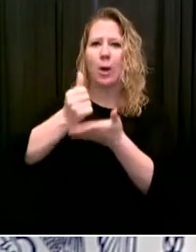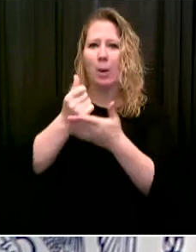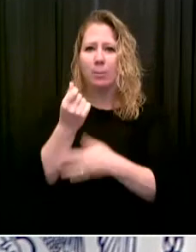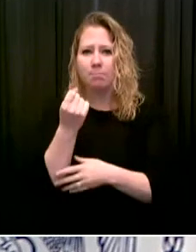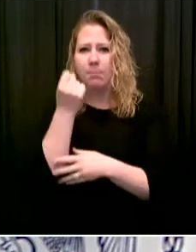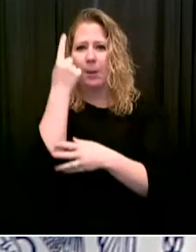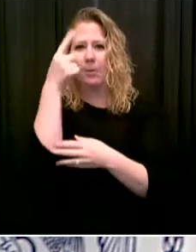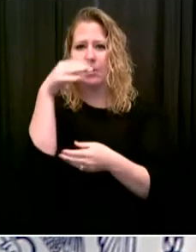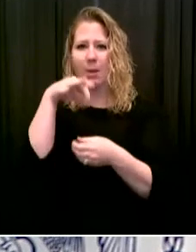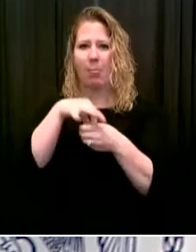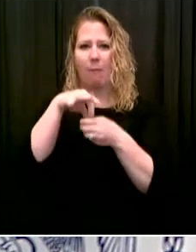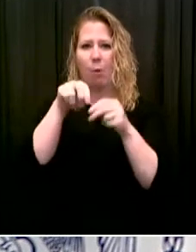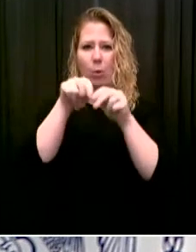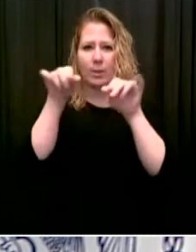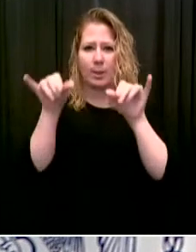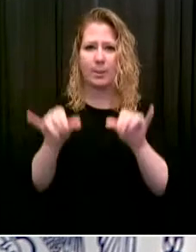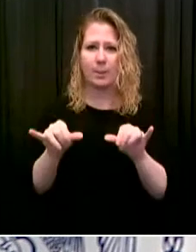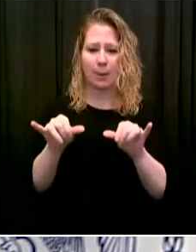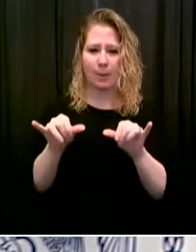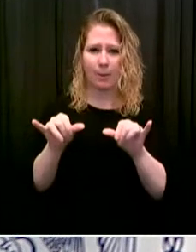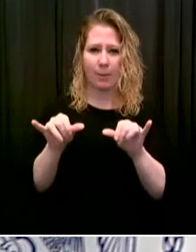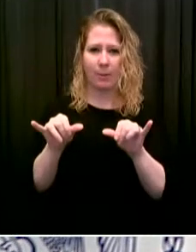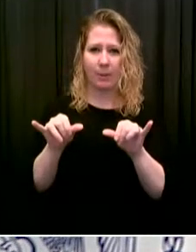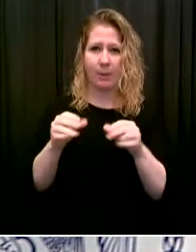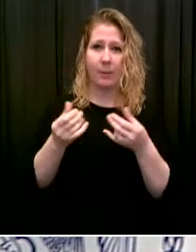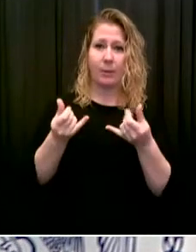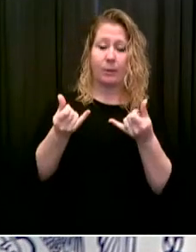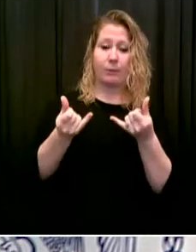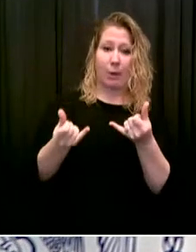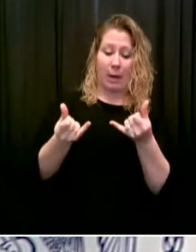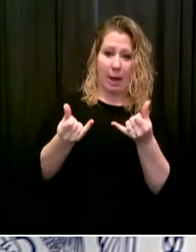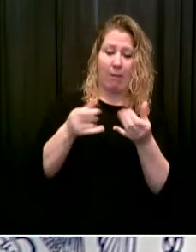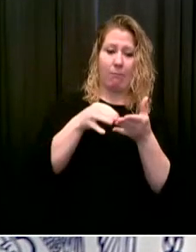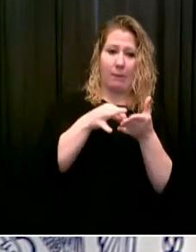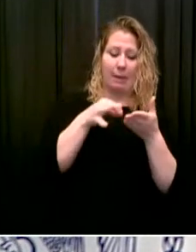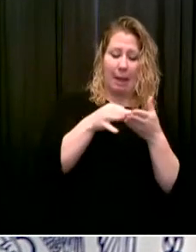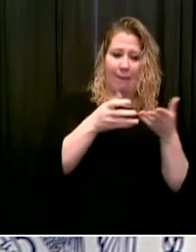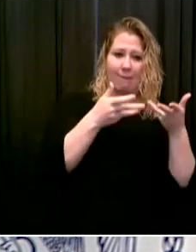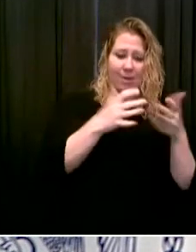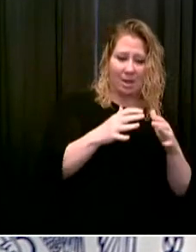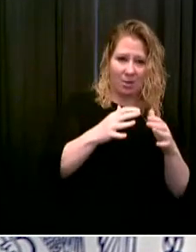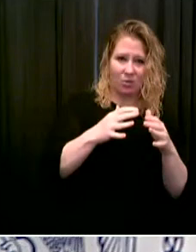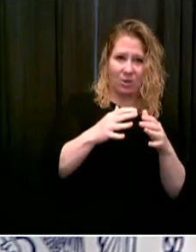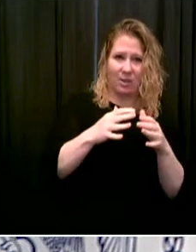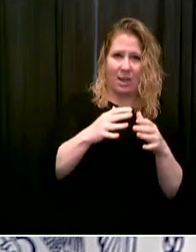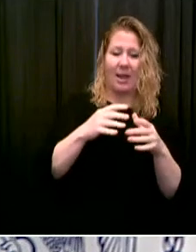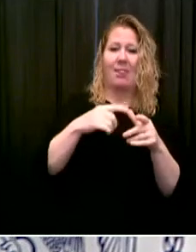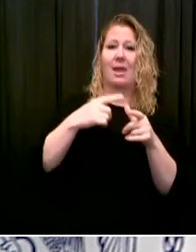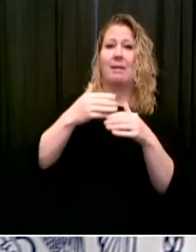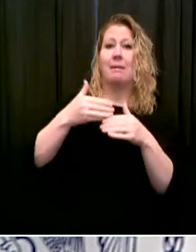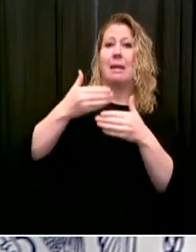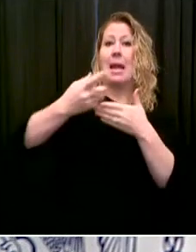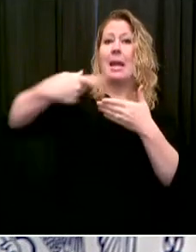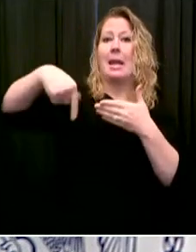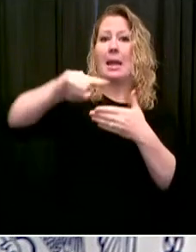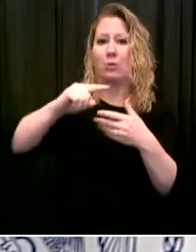then a week after that, and then no certification until mid-July. What should New Yorkers make of this uncertain